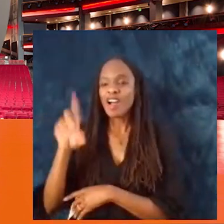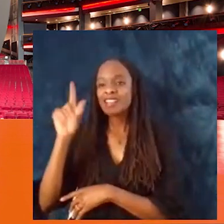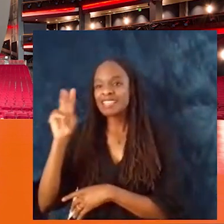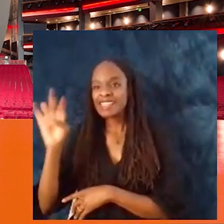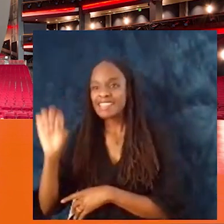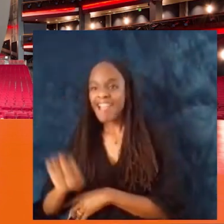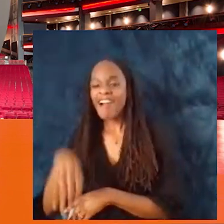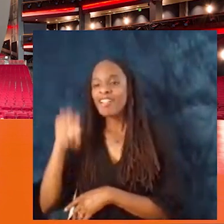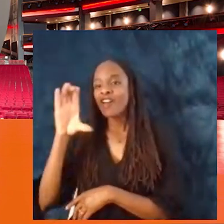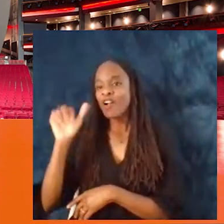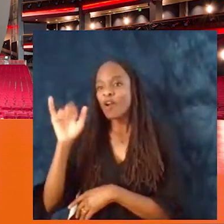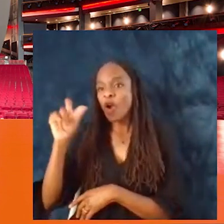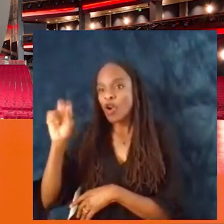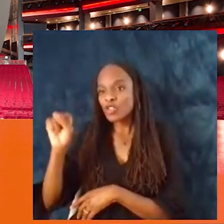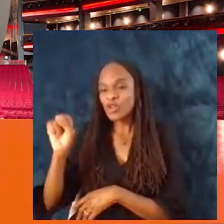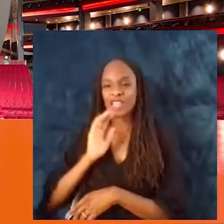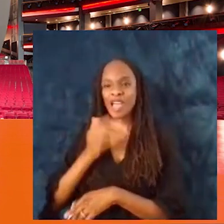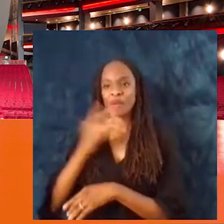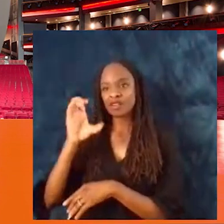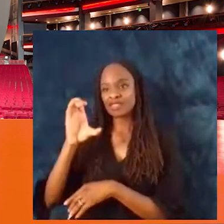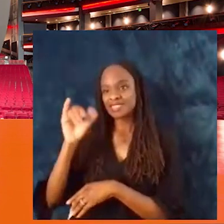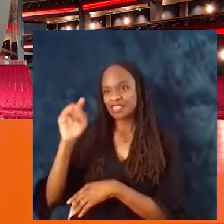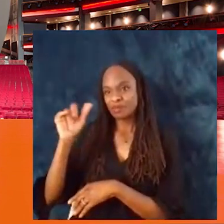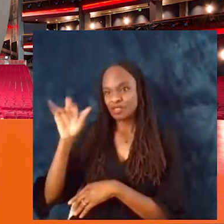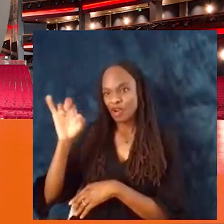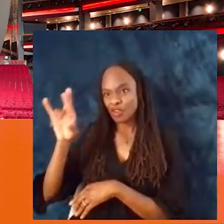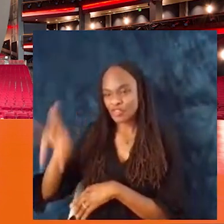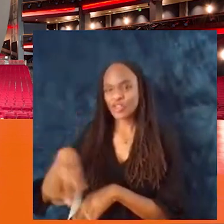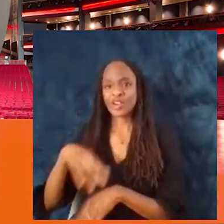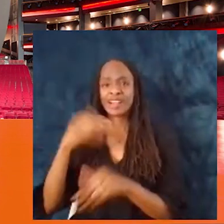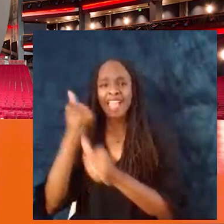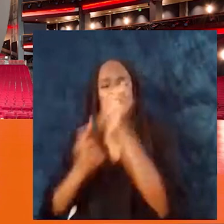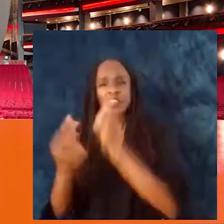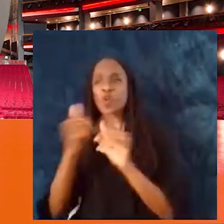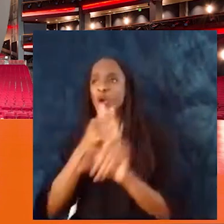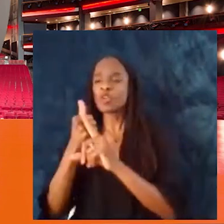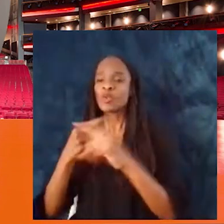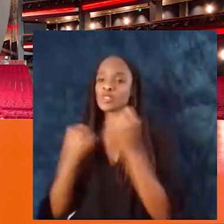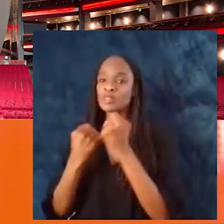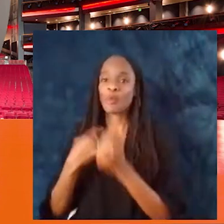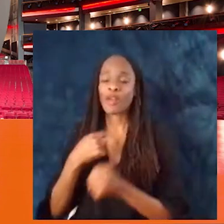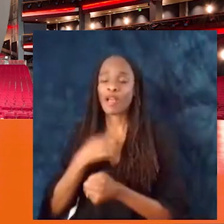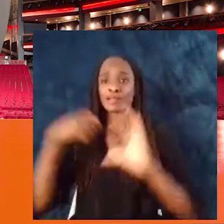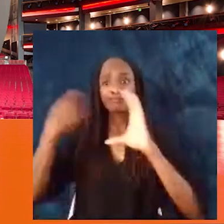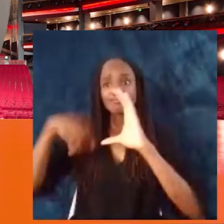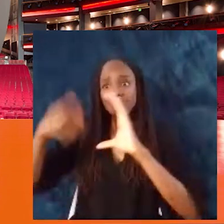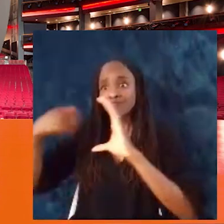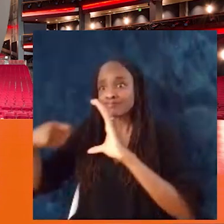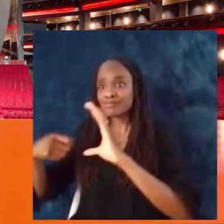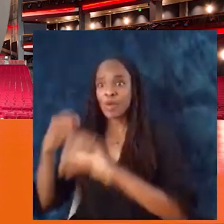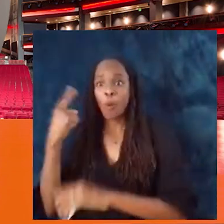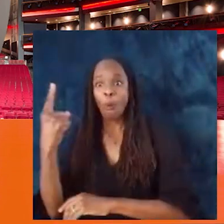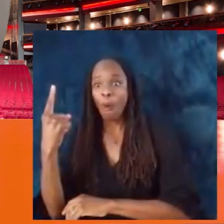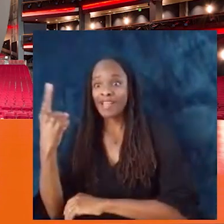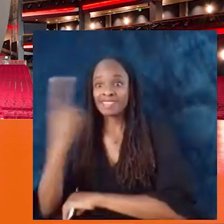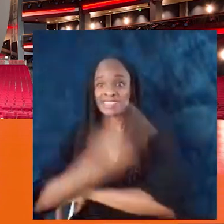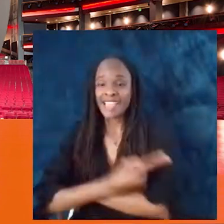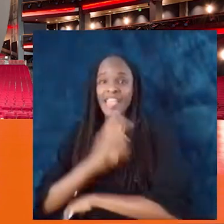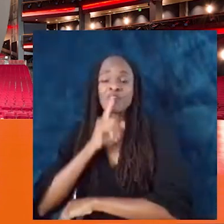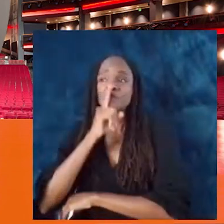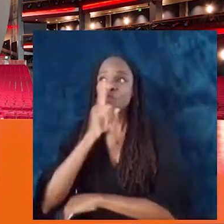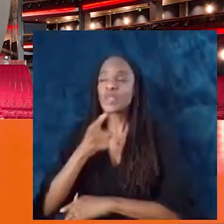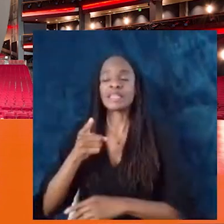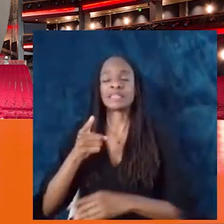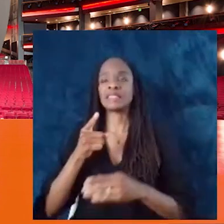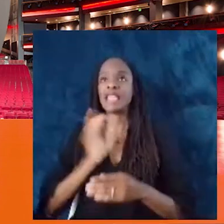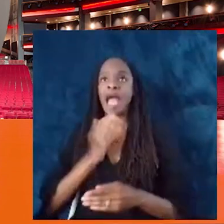Carlos, and everybody who supported us along the way. We shot it in one day, and I just feel like we really put our heart and soul